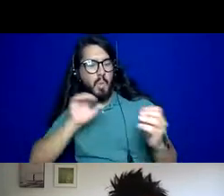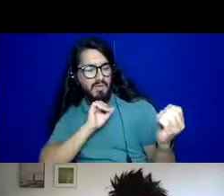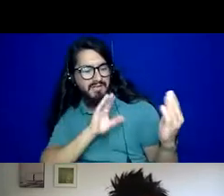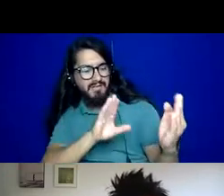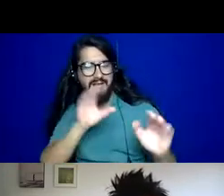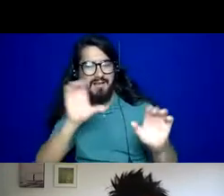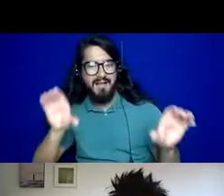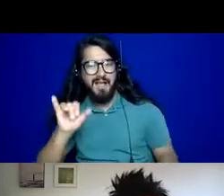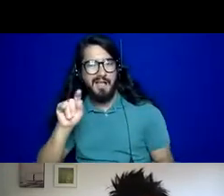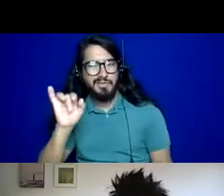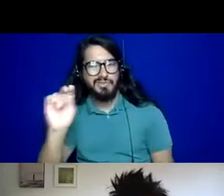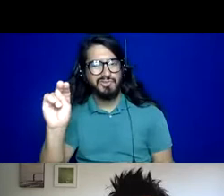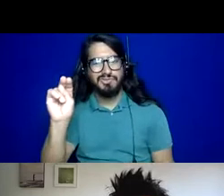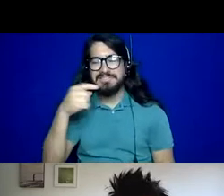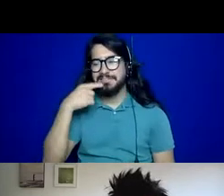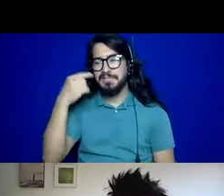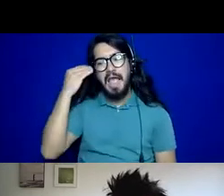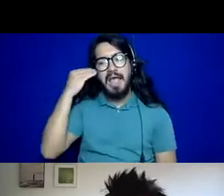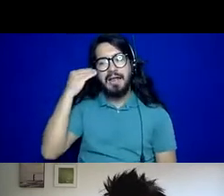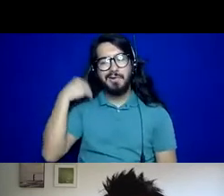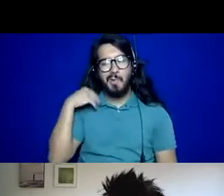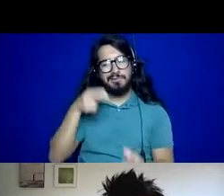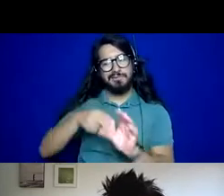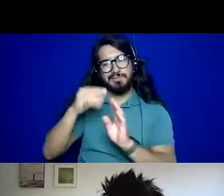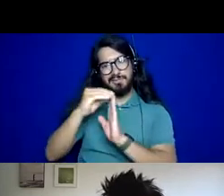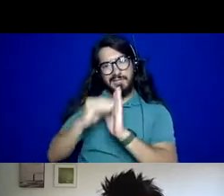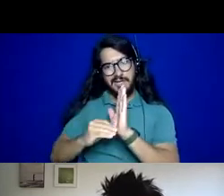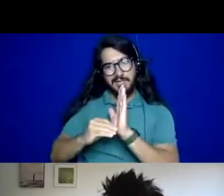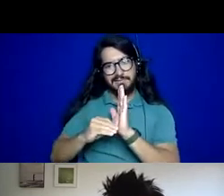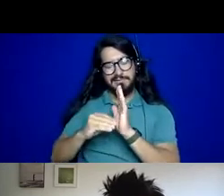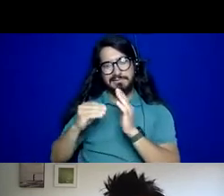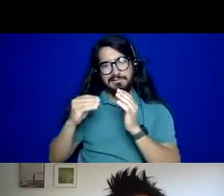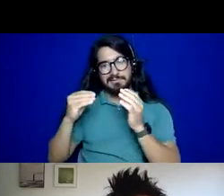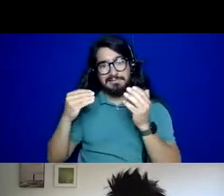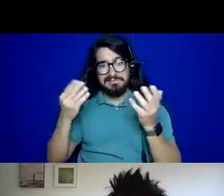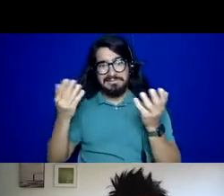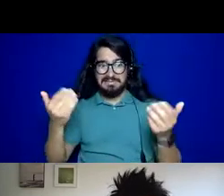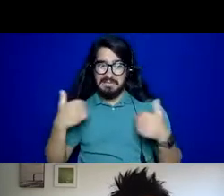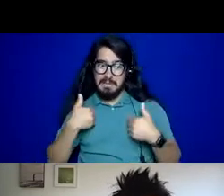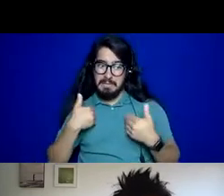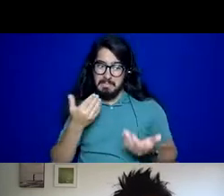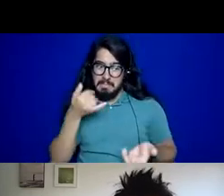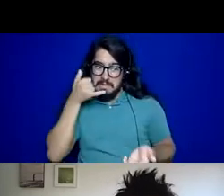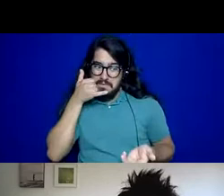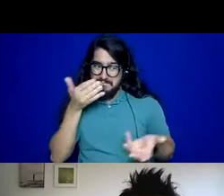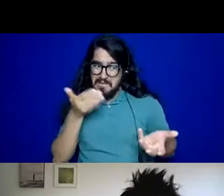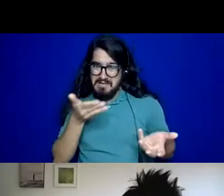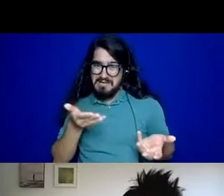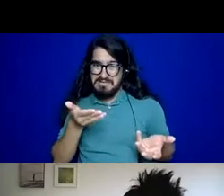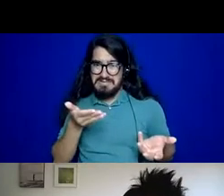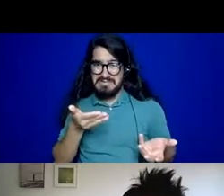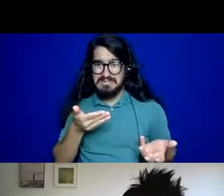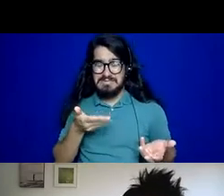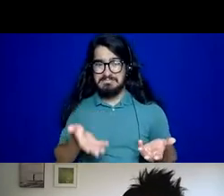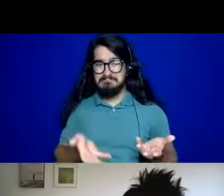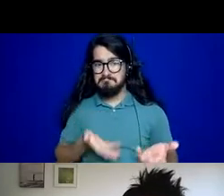oh, I know I'm on some lists, and I'm like, I'm here with my phone right in front of me. And, you know, so I think not, you